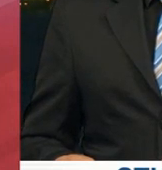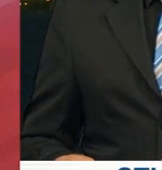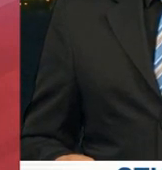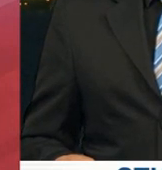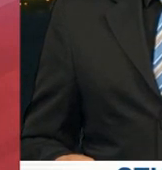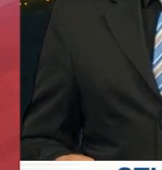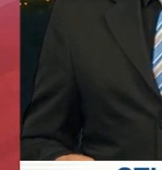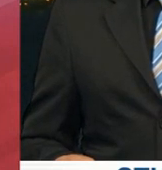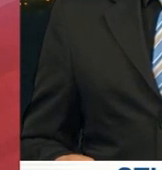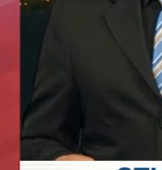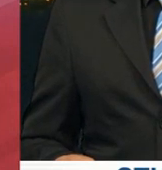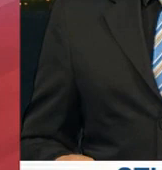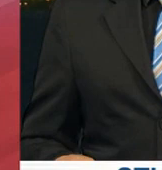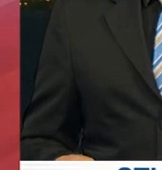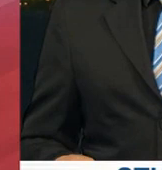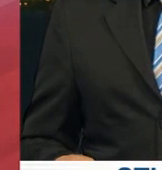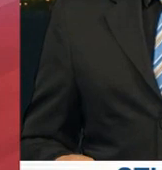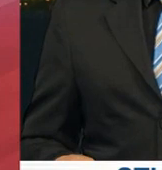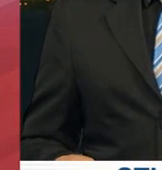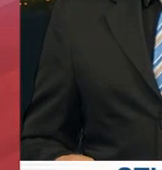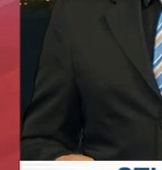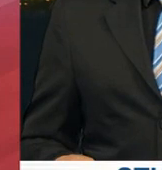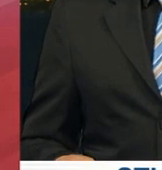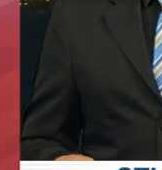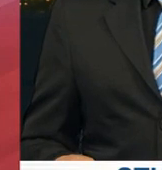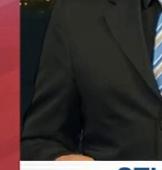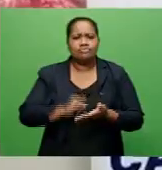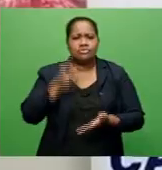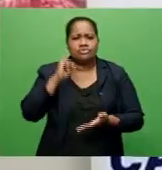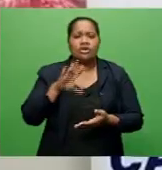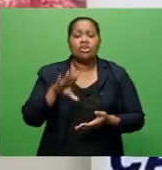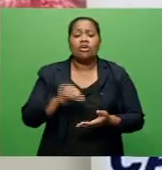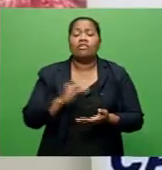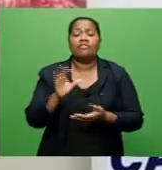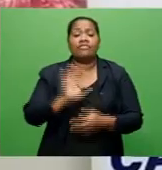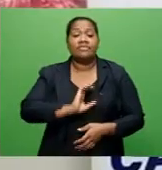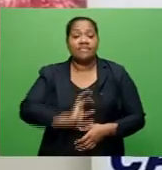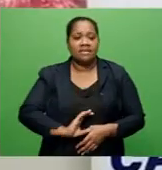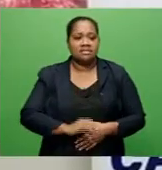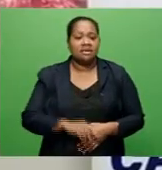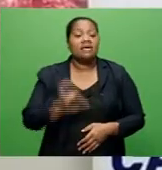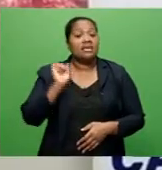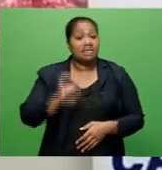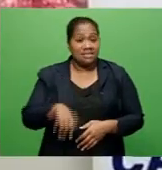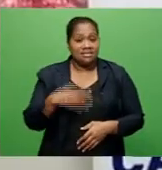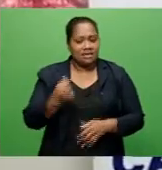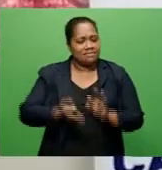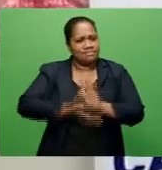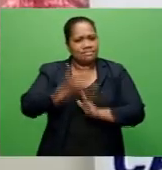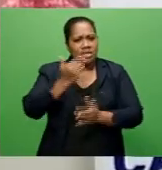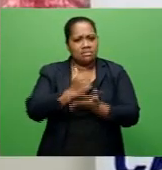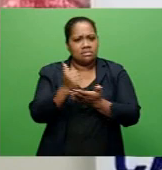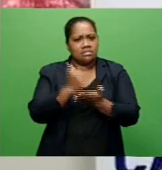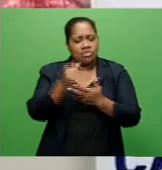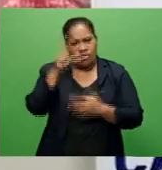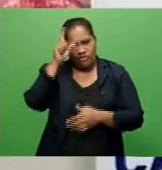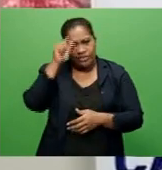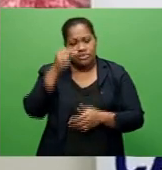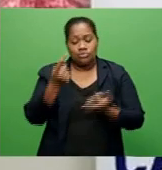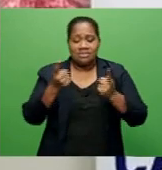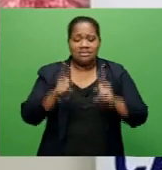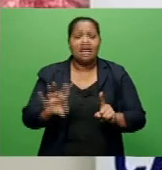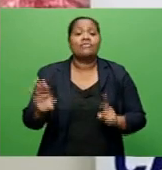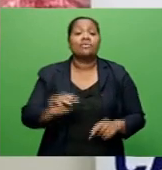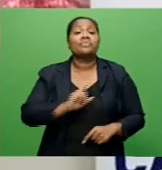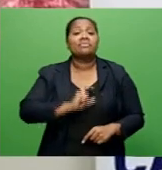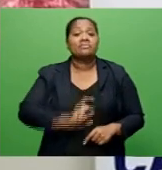is the main factor contributing to the increase in cancer cases? Yes, Edwin, given the high number of Fijians dying each year from cancer,